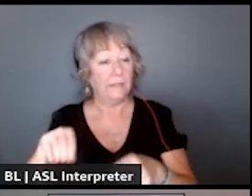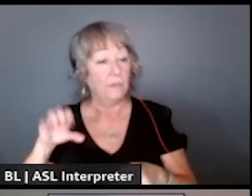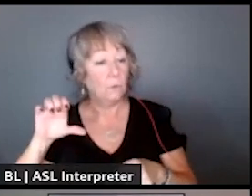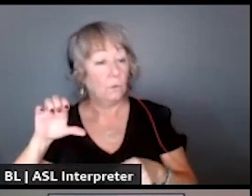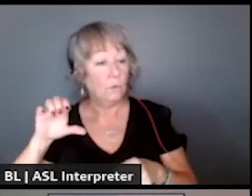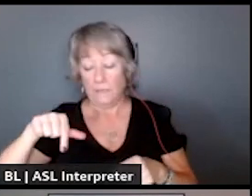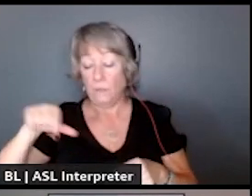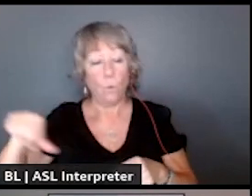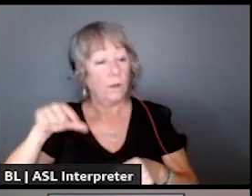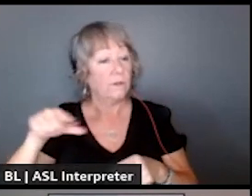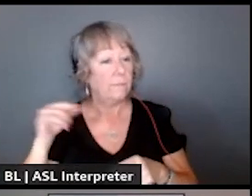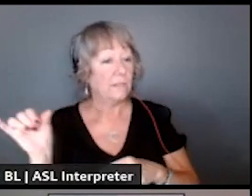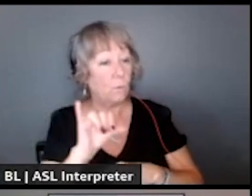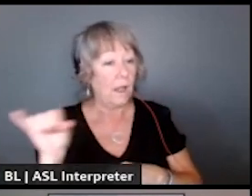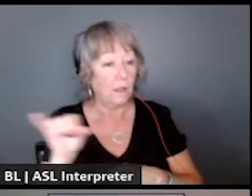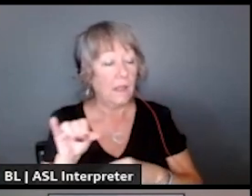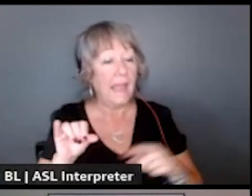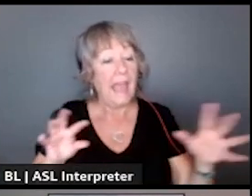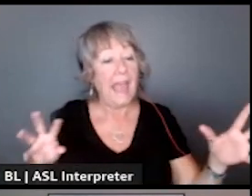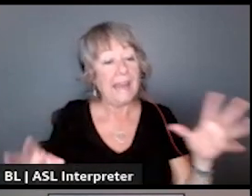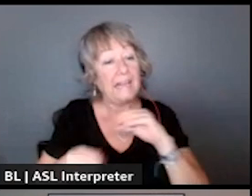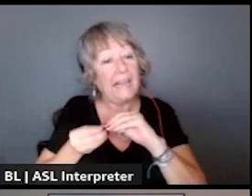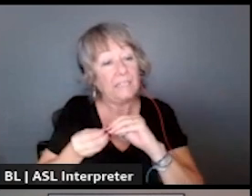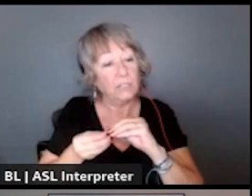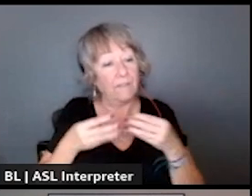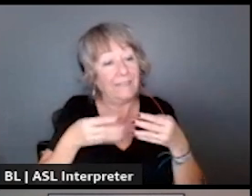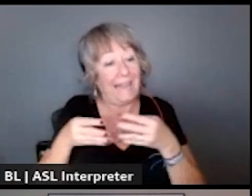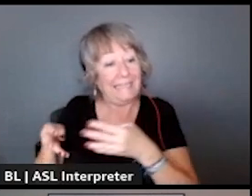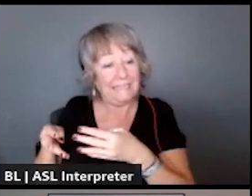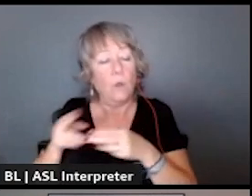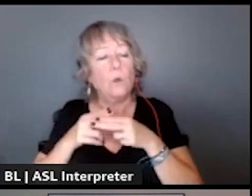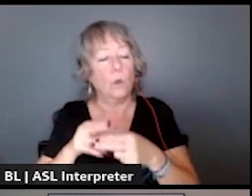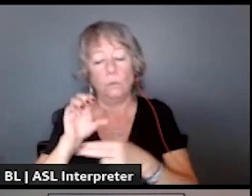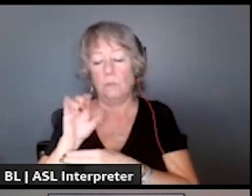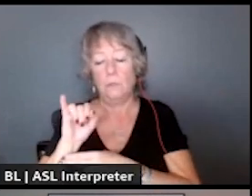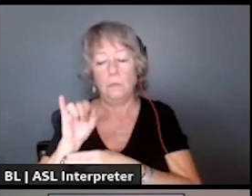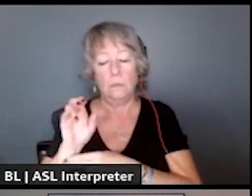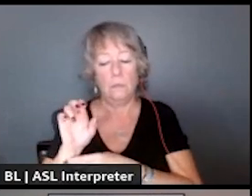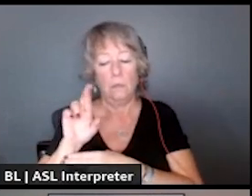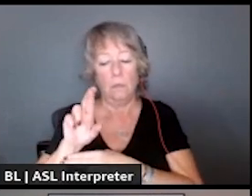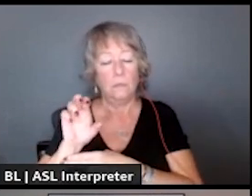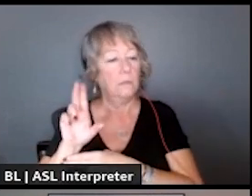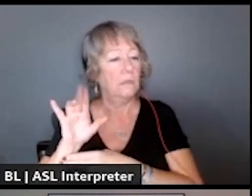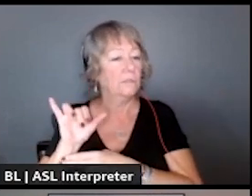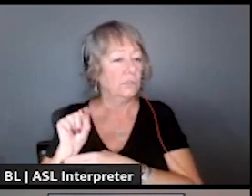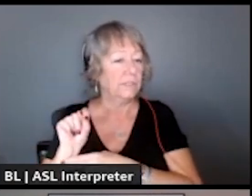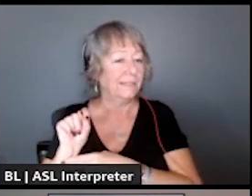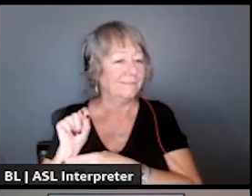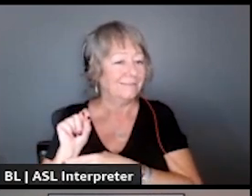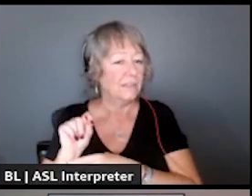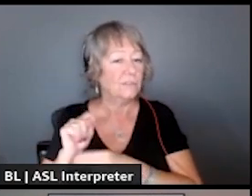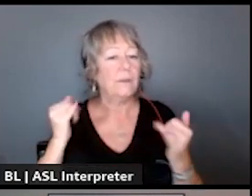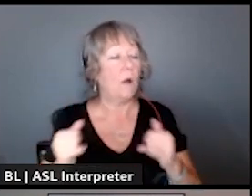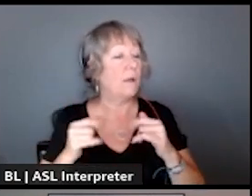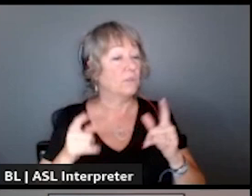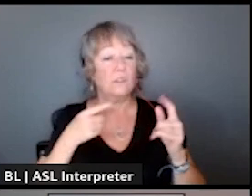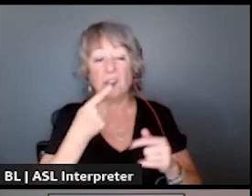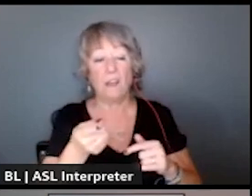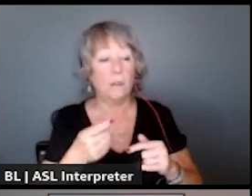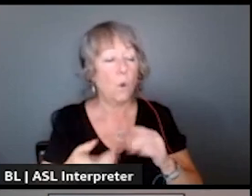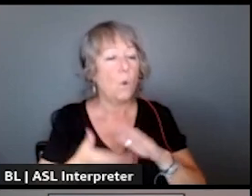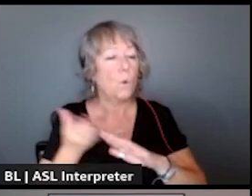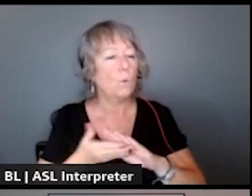simulators as well as quantum devices. And so these on-demand simulators that we offer essentially mimic some of these quantum computers. And then you're able